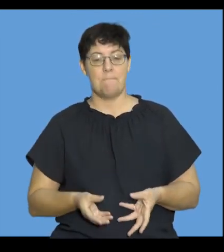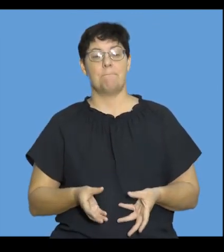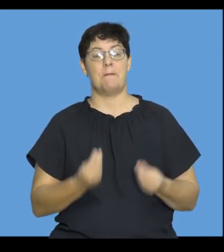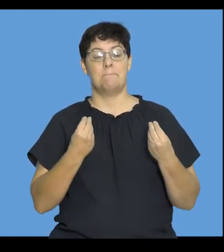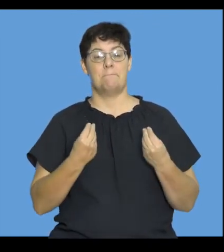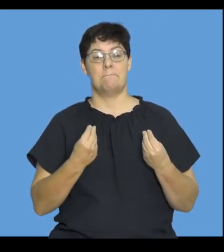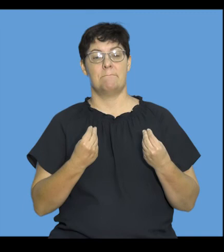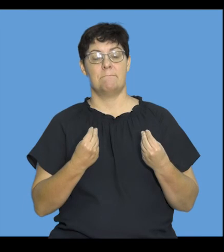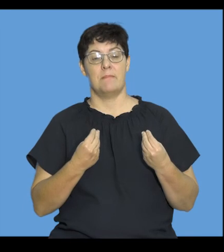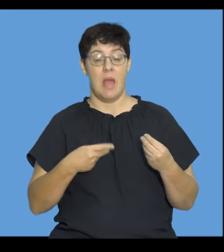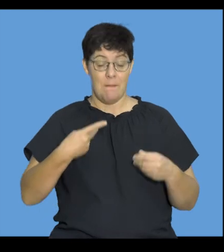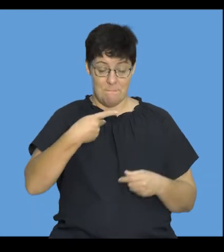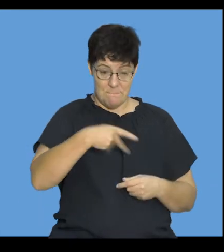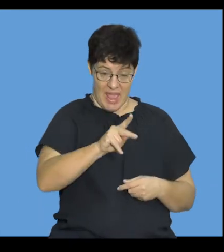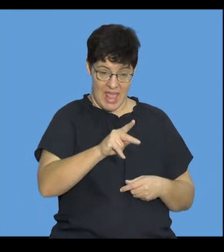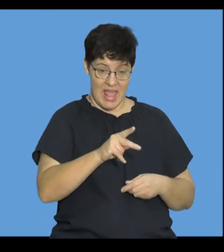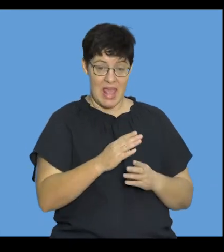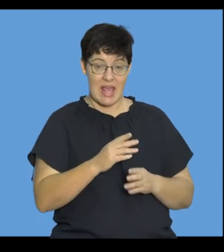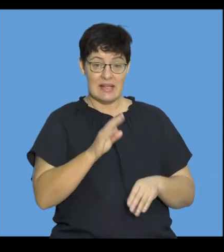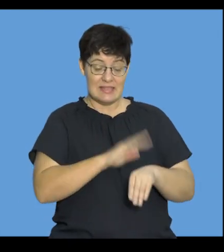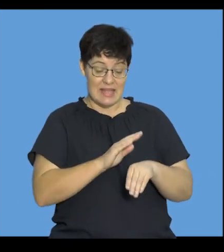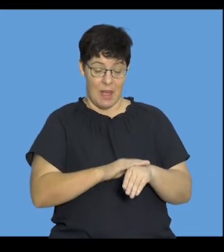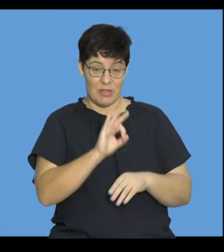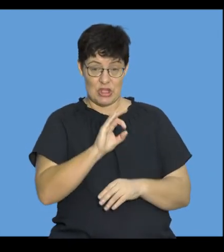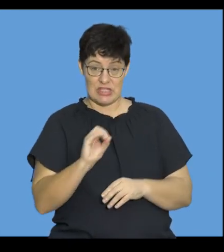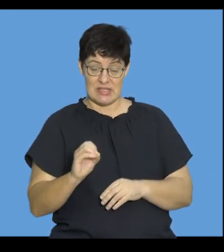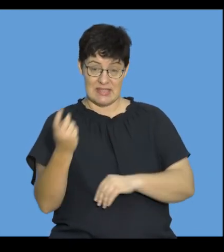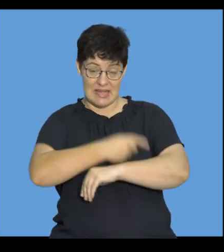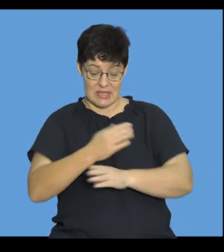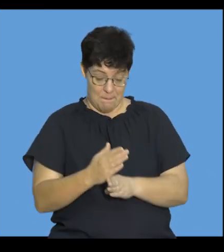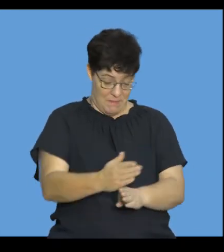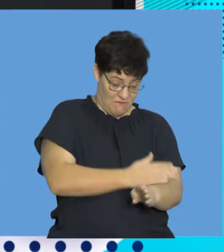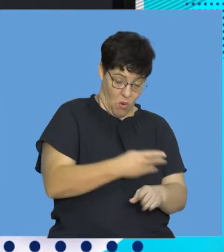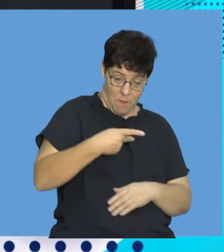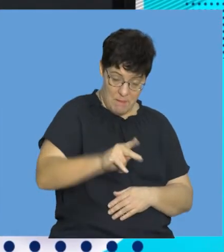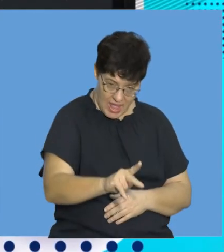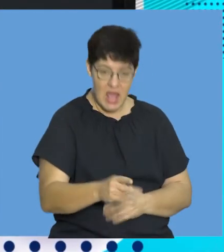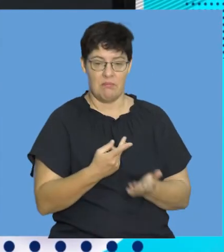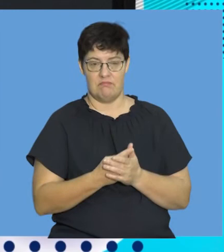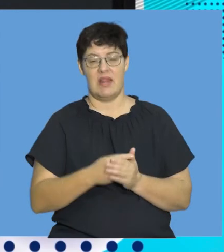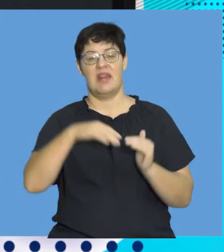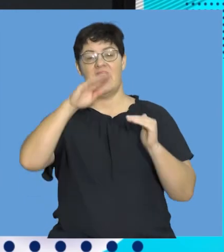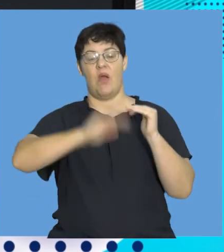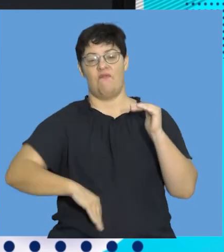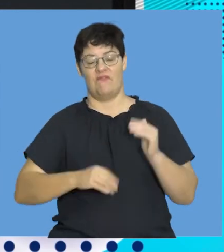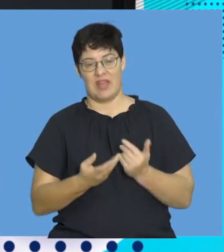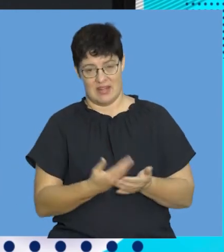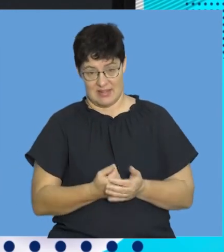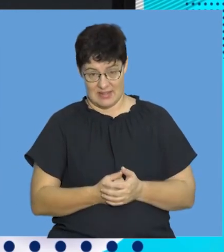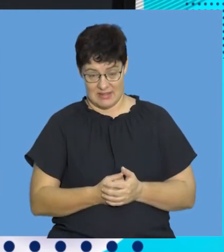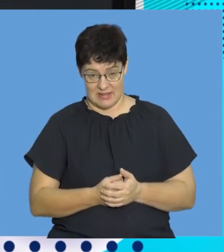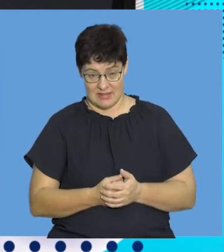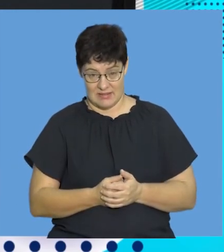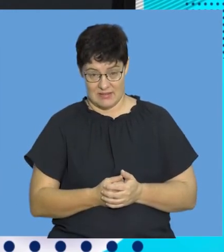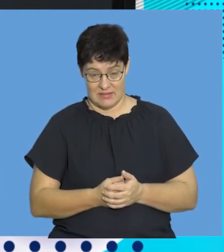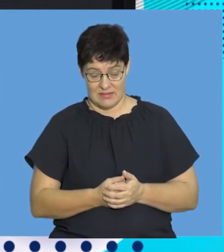entitled to when he pays before the stipulated date. For example, if you tell your debtors, if you settle your